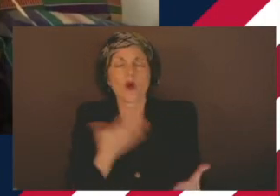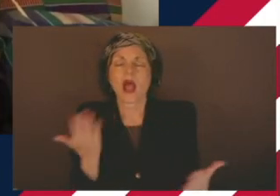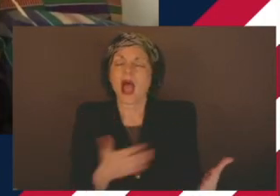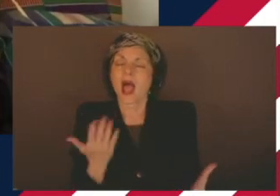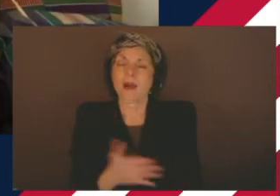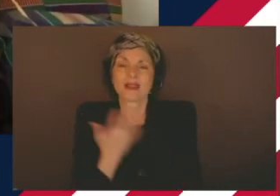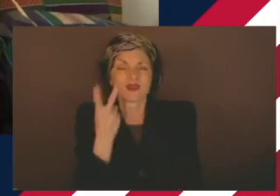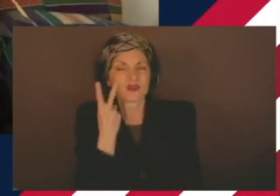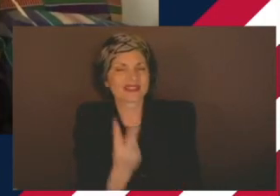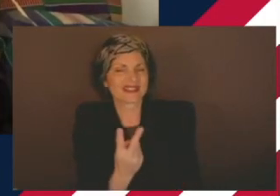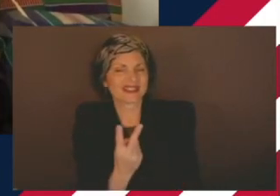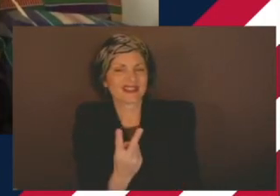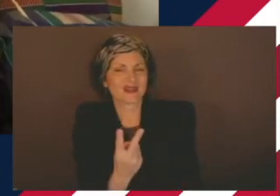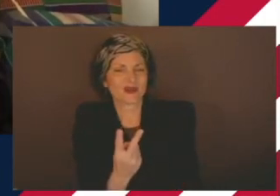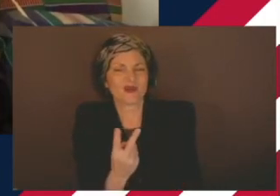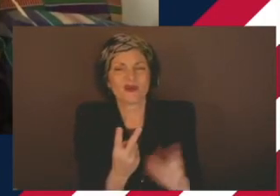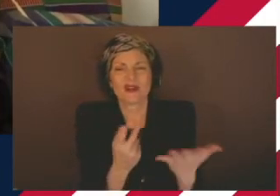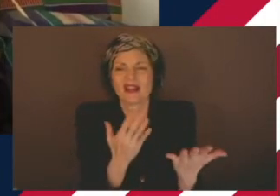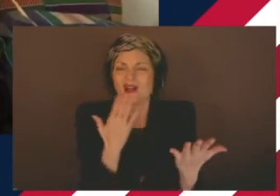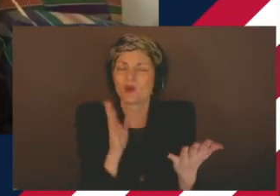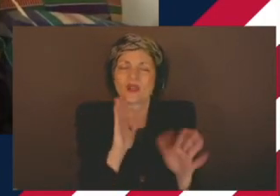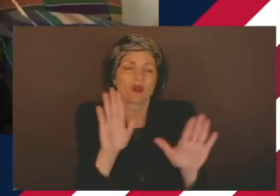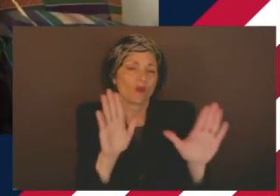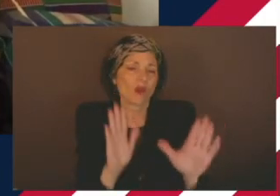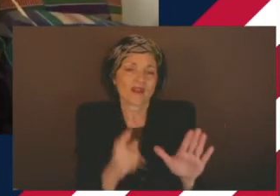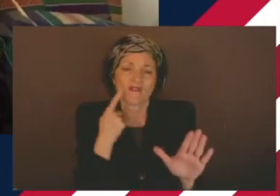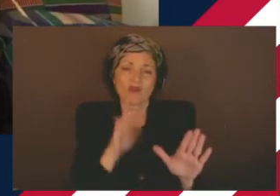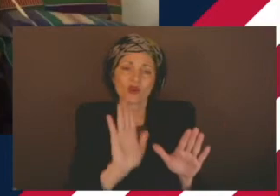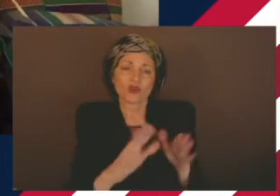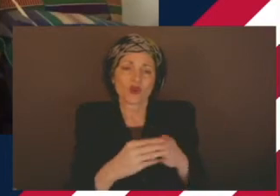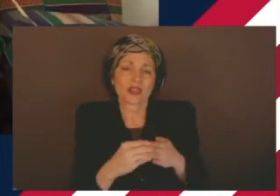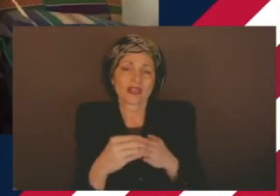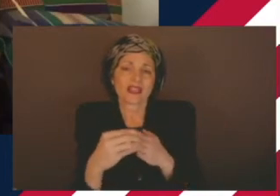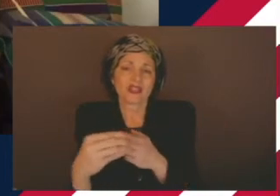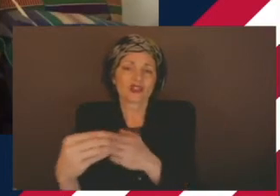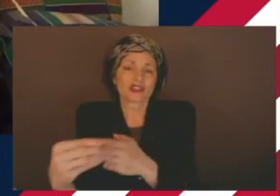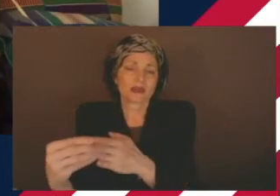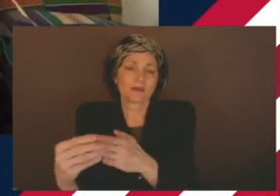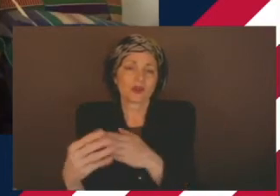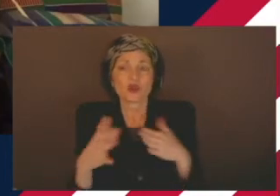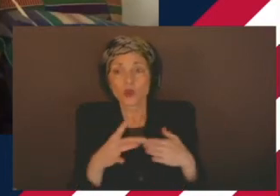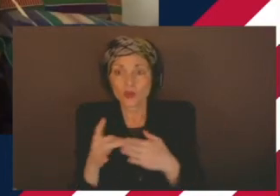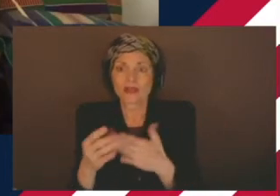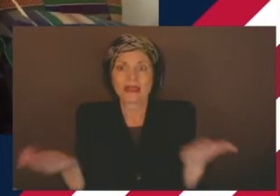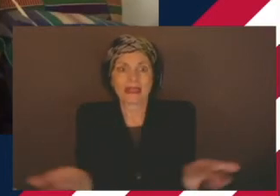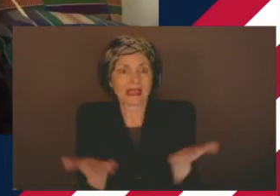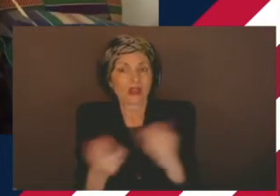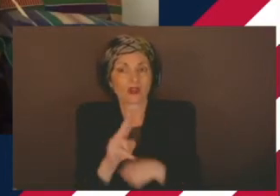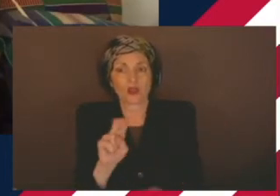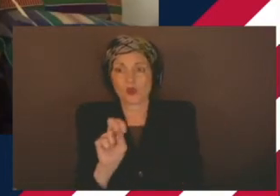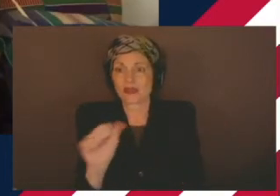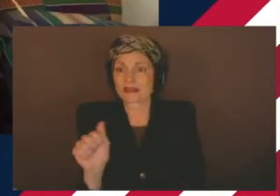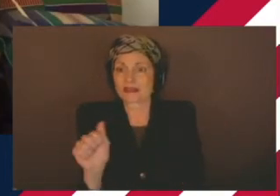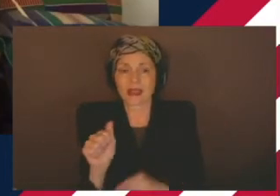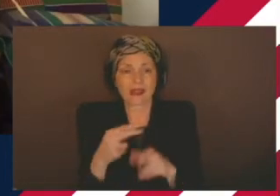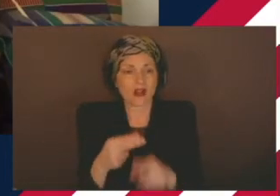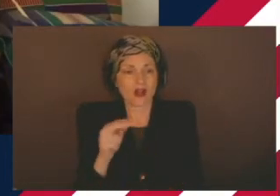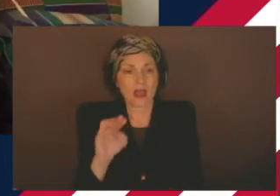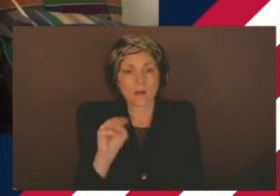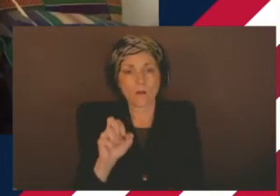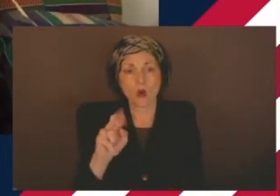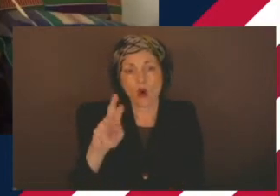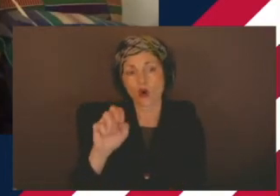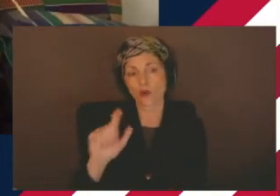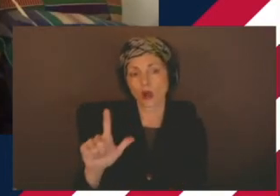so much for your tremendous leadership in leading this country, calling for a moral revival, because that is so central to regaining the soul